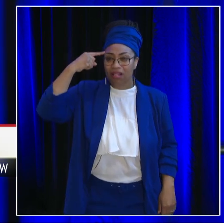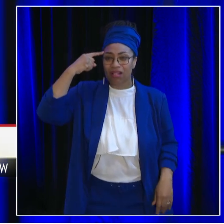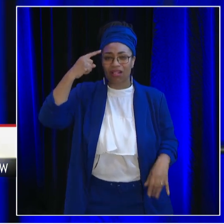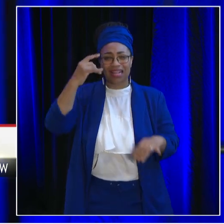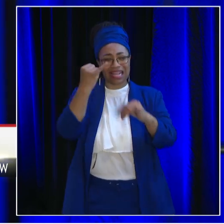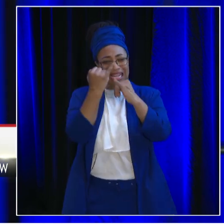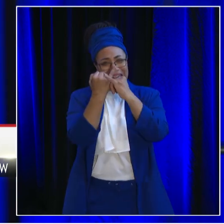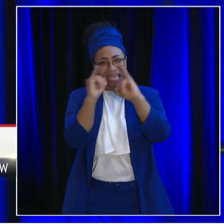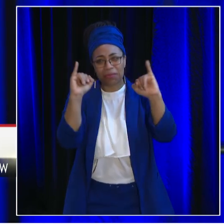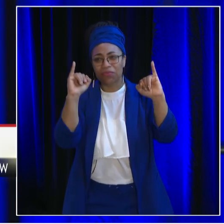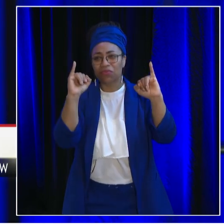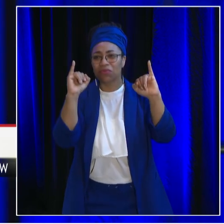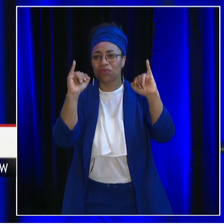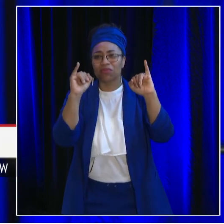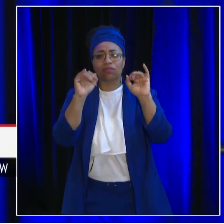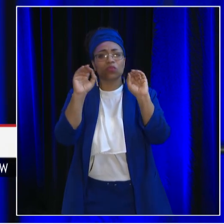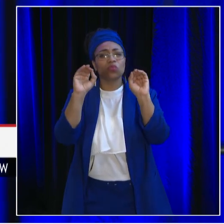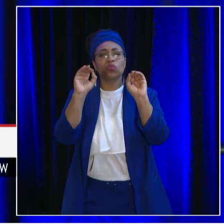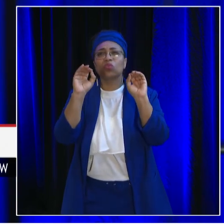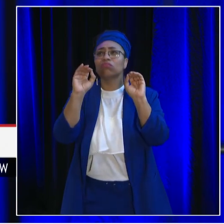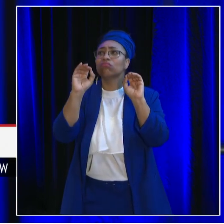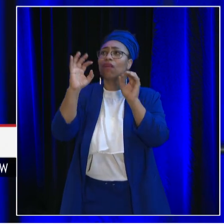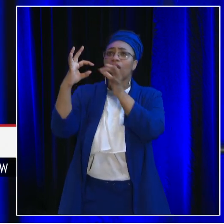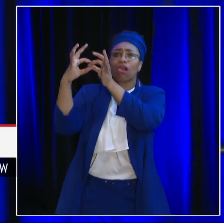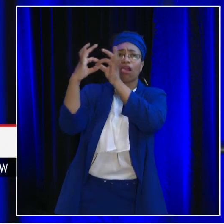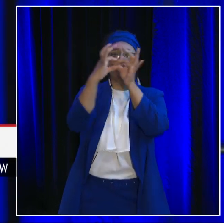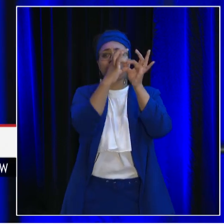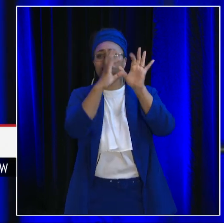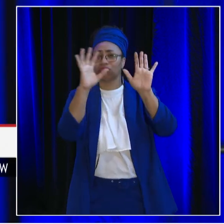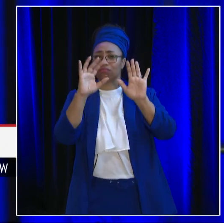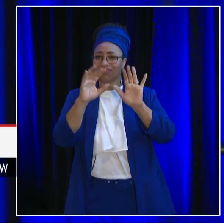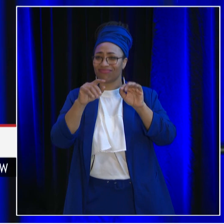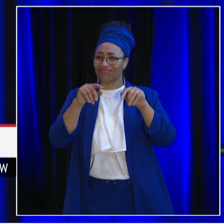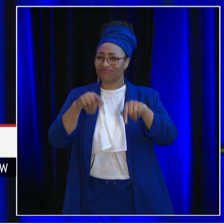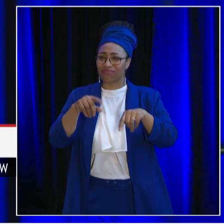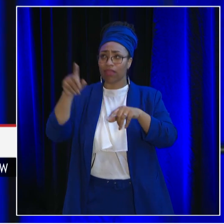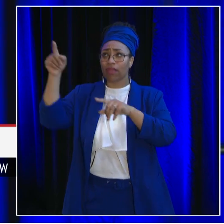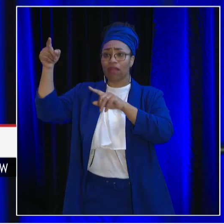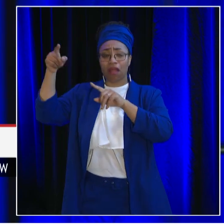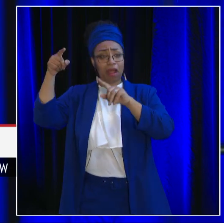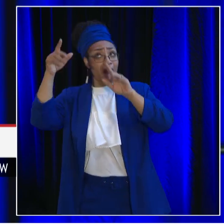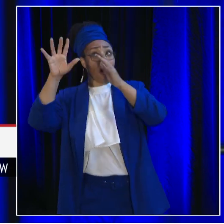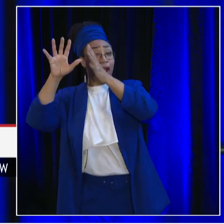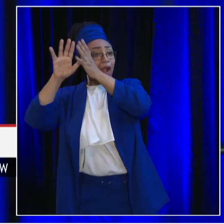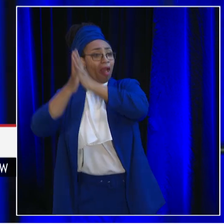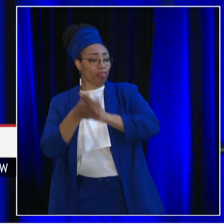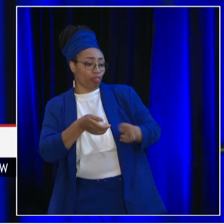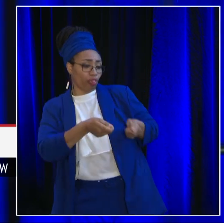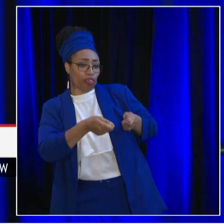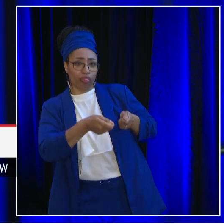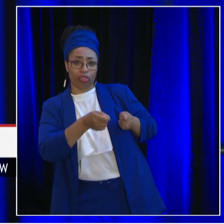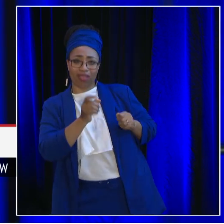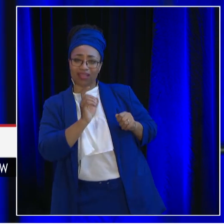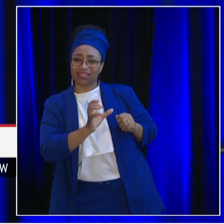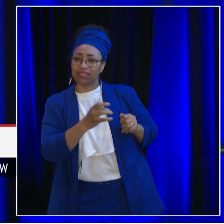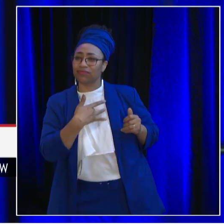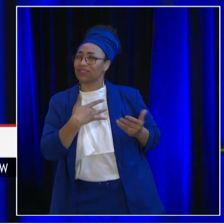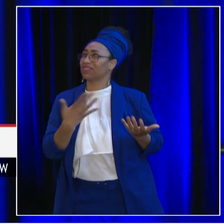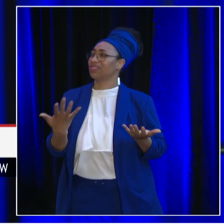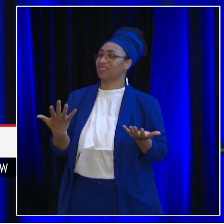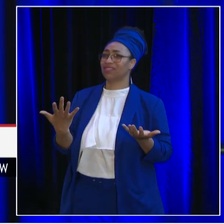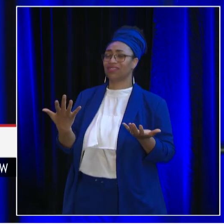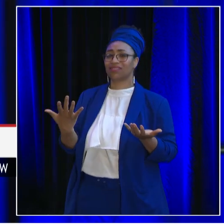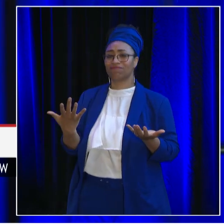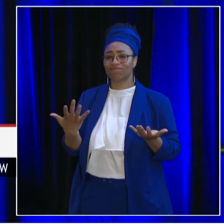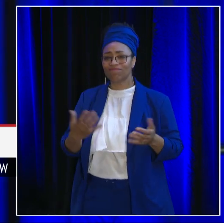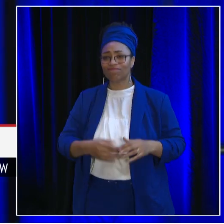I visited Mexico. Why do I mention that? Because Mexico, after its revolution of 1910, established a government that was